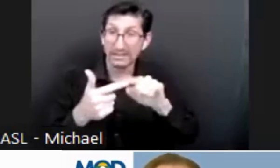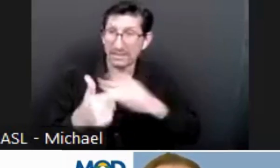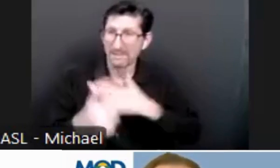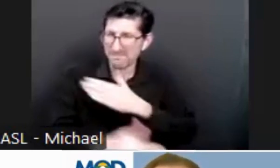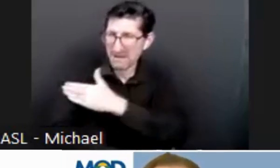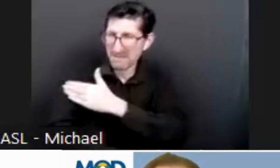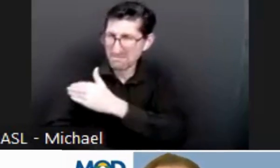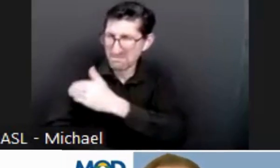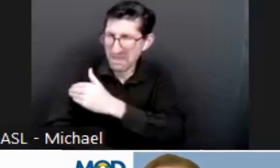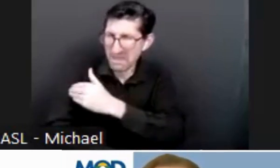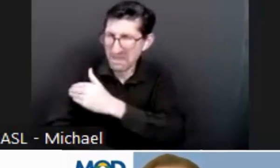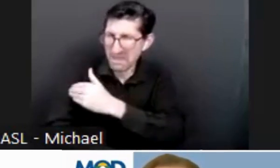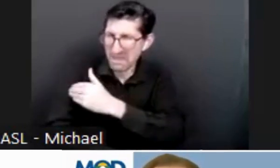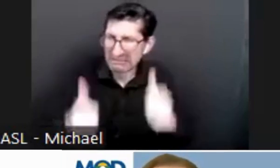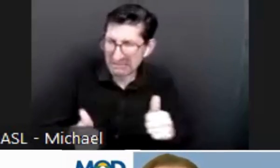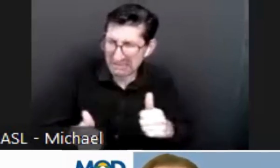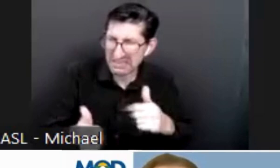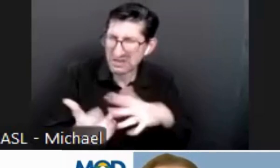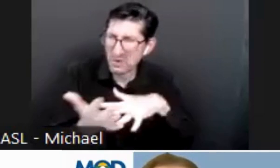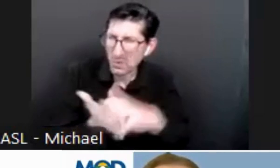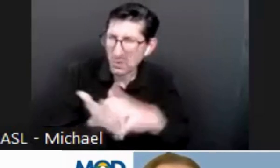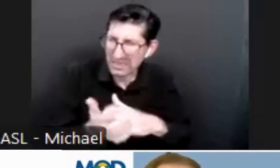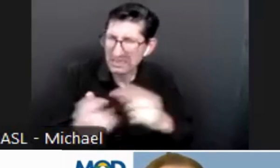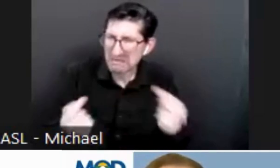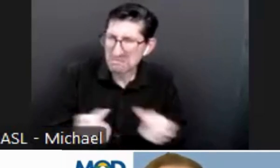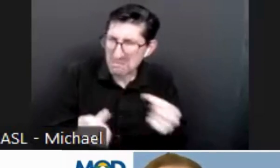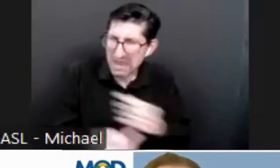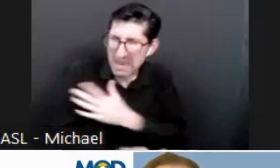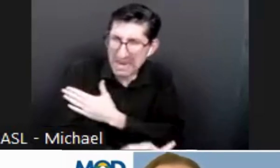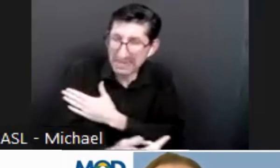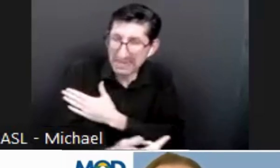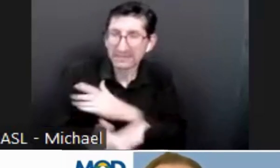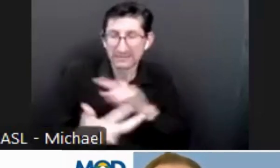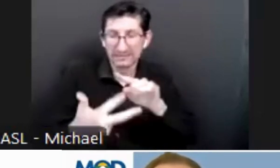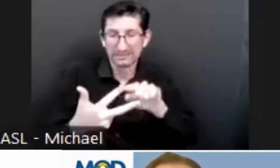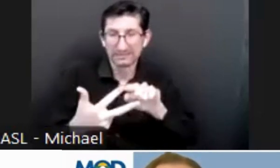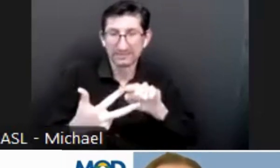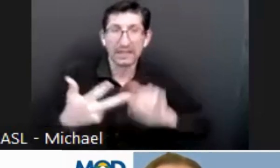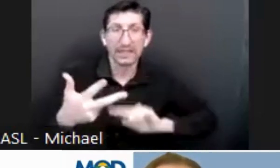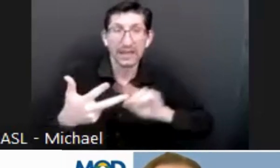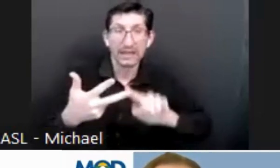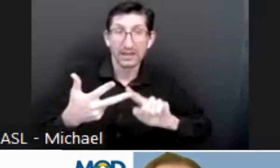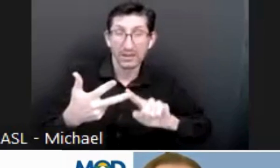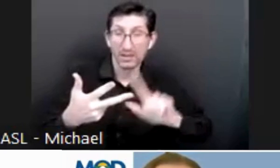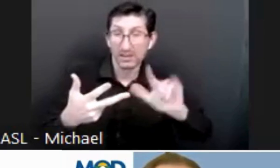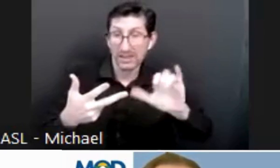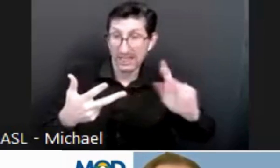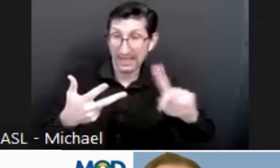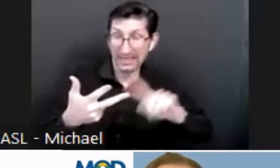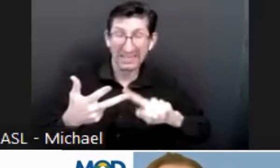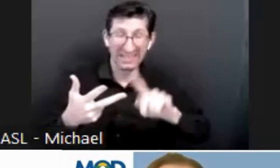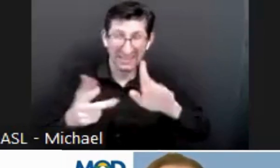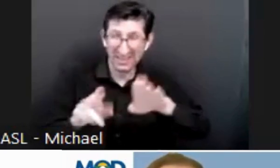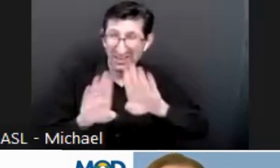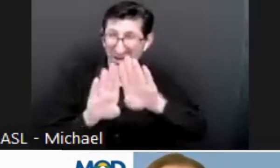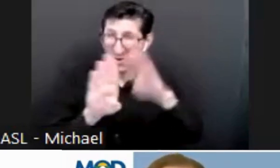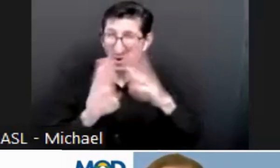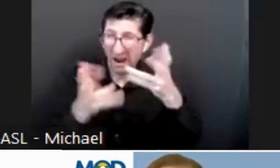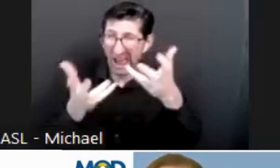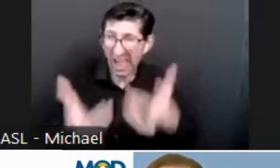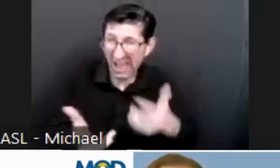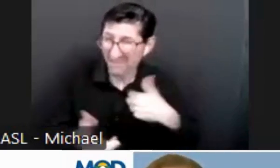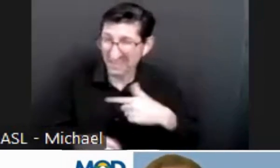arms, which causes muscle weakness and pain, the limitations. The door is too heavy for me to pull open, which links